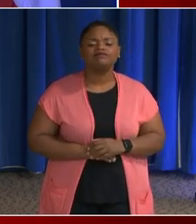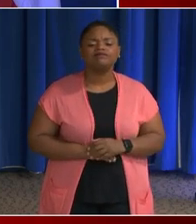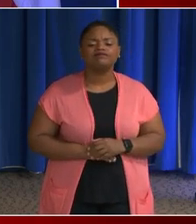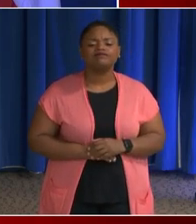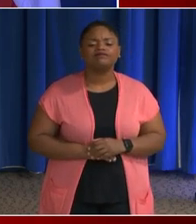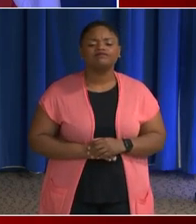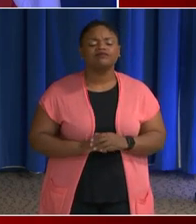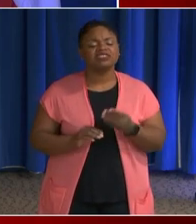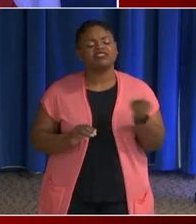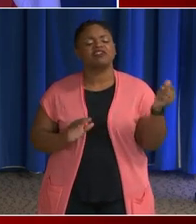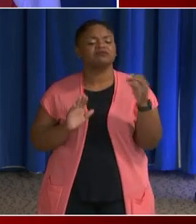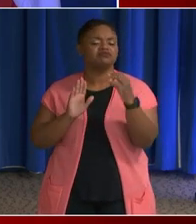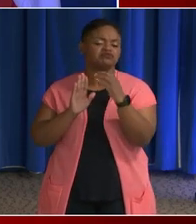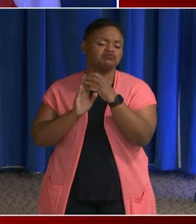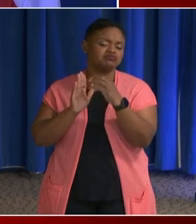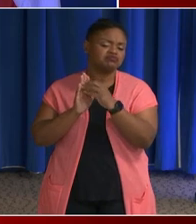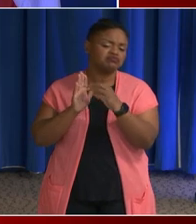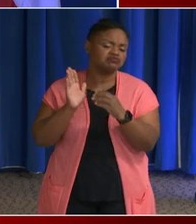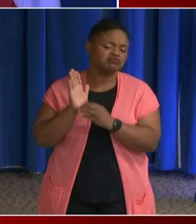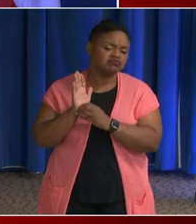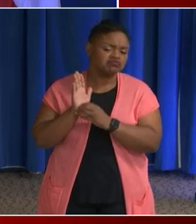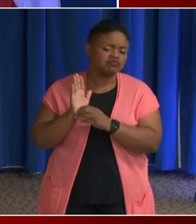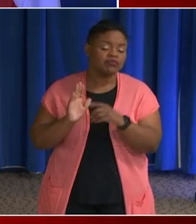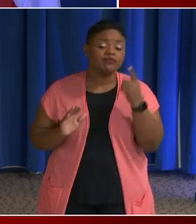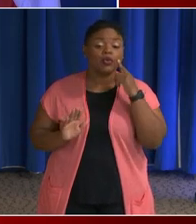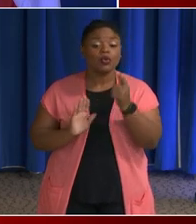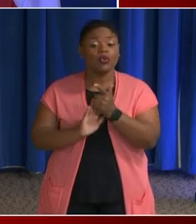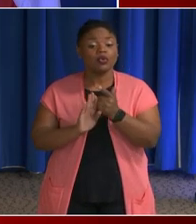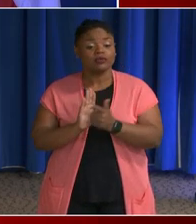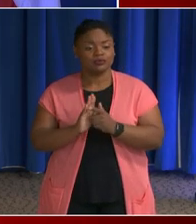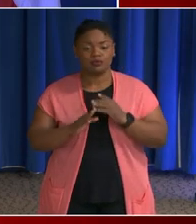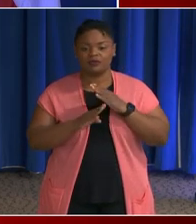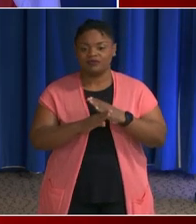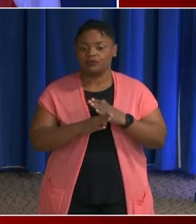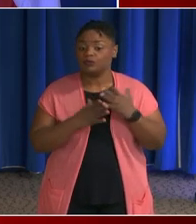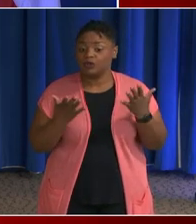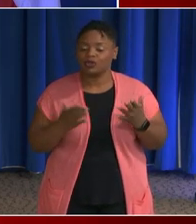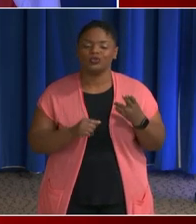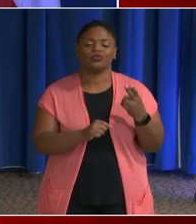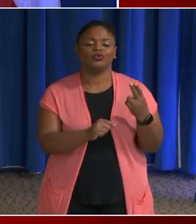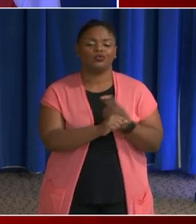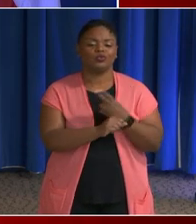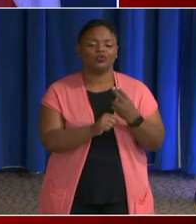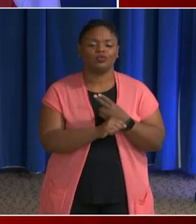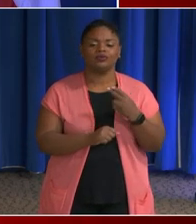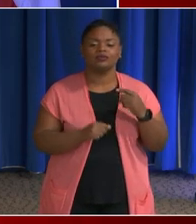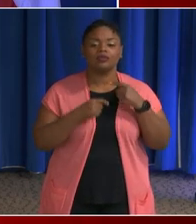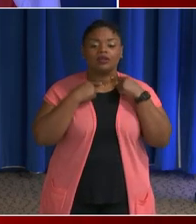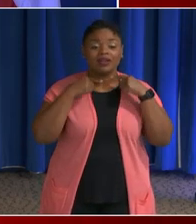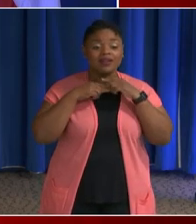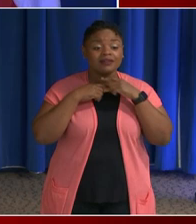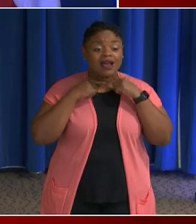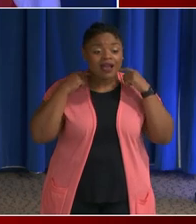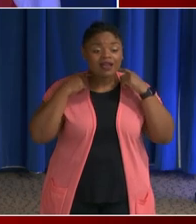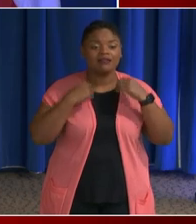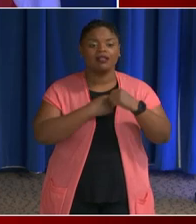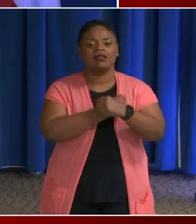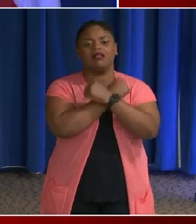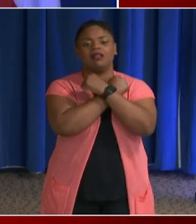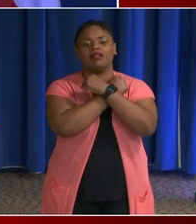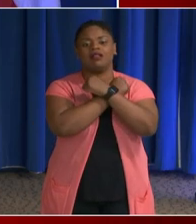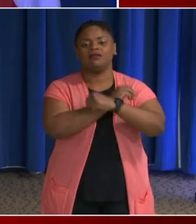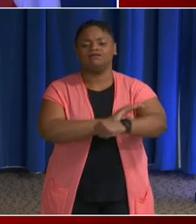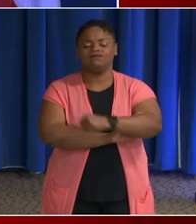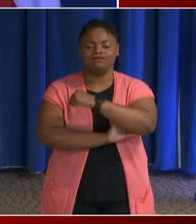provisions putting into law prohibition on the use of neck restraints, changing the law with regard to access